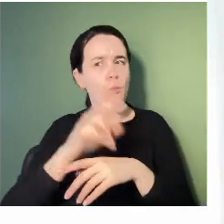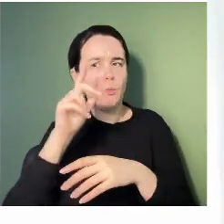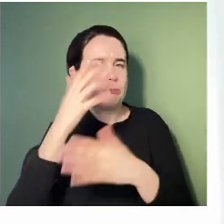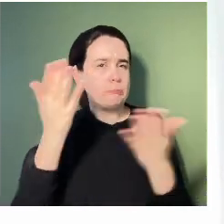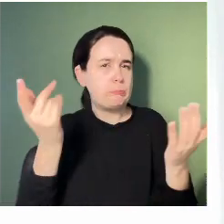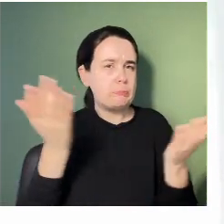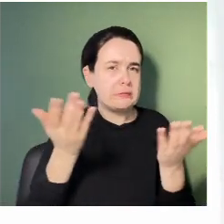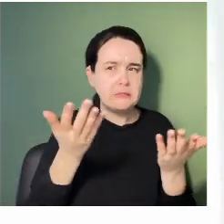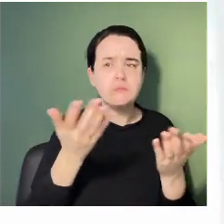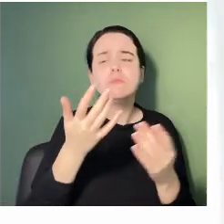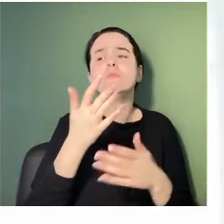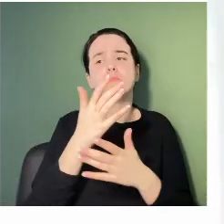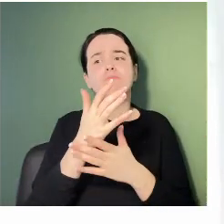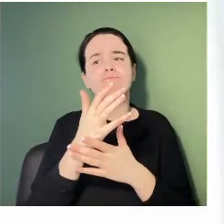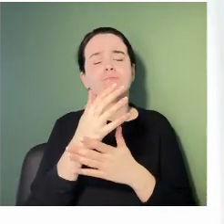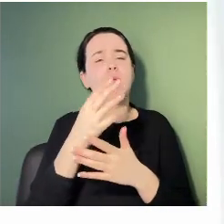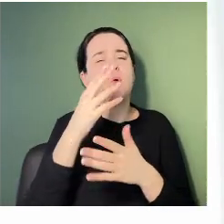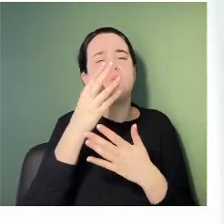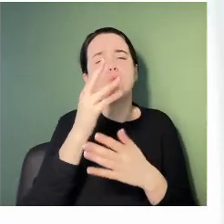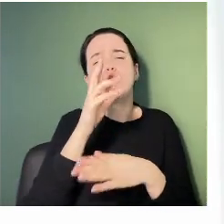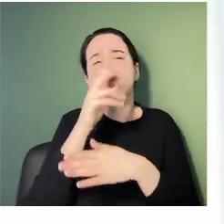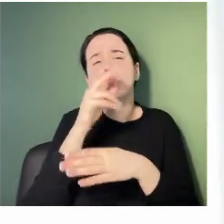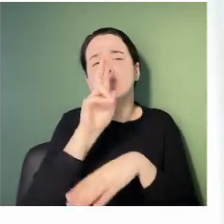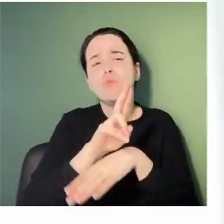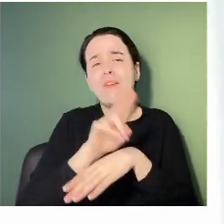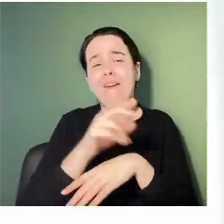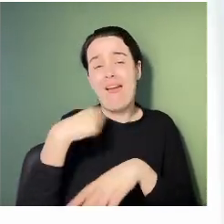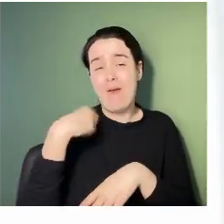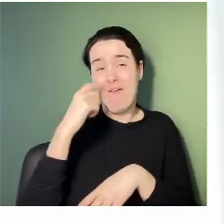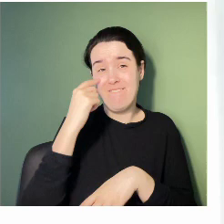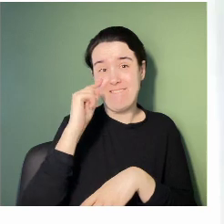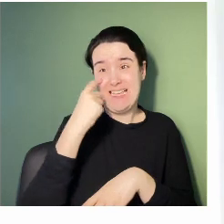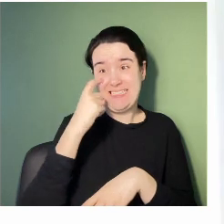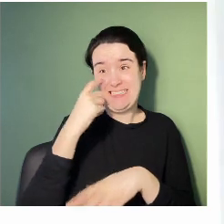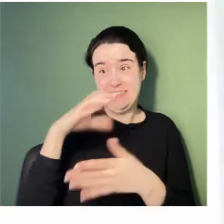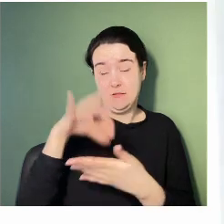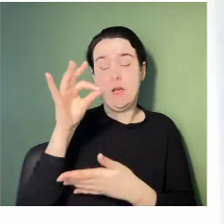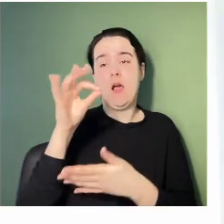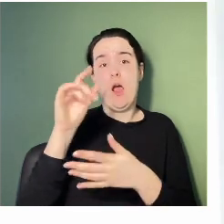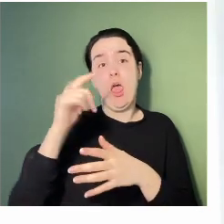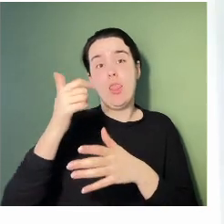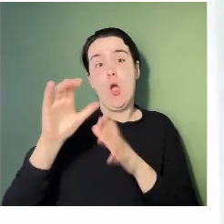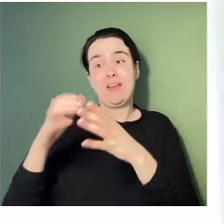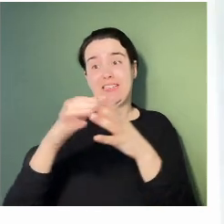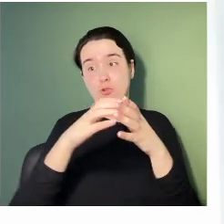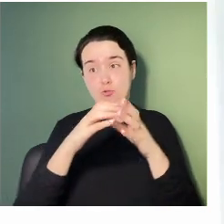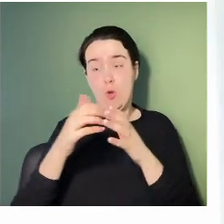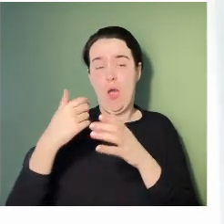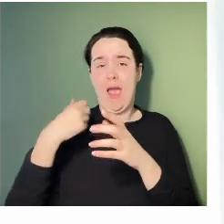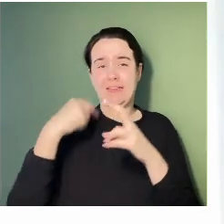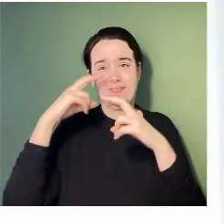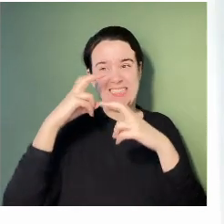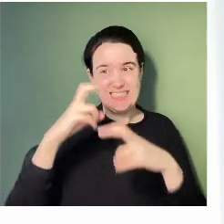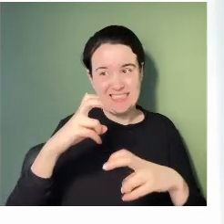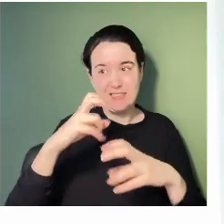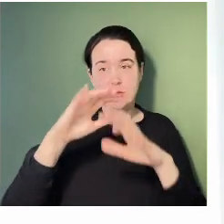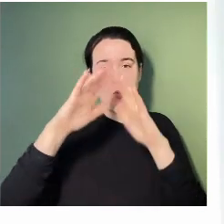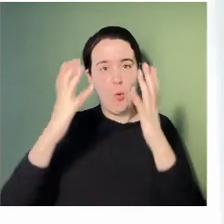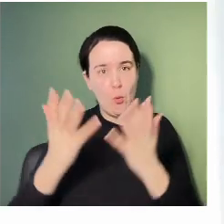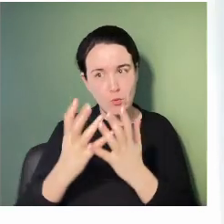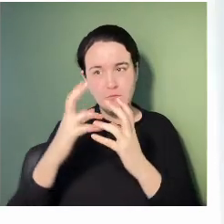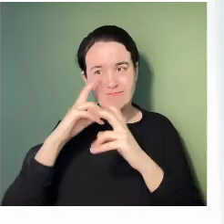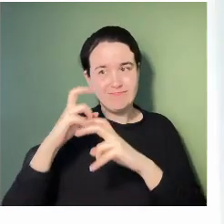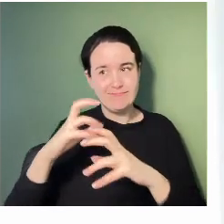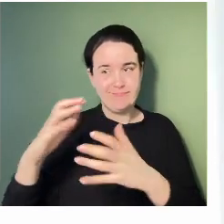resources, as well as highlighting other organizations and other investigators around the world who are doing work on these topics, we can